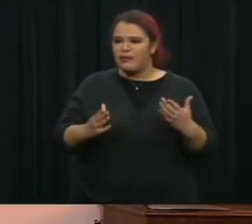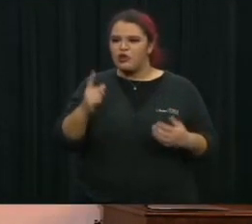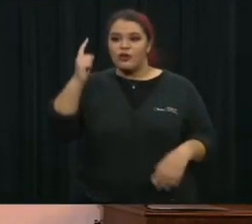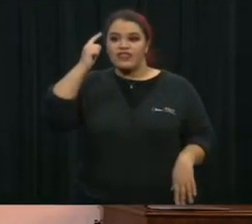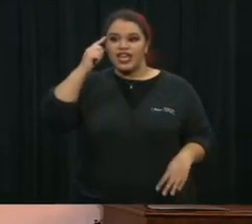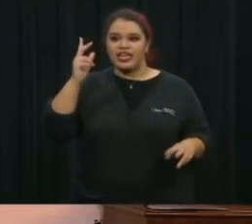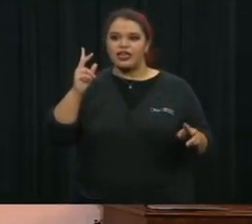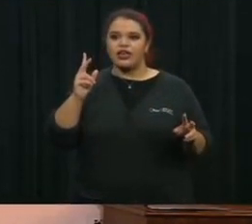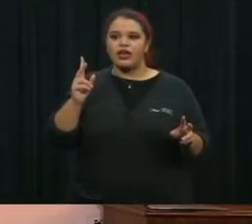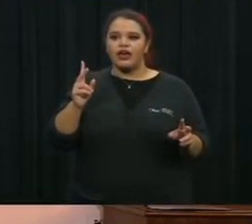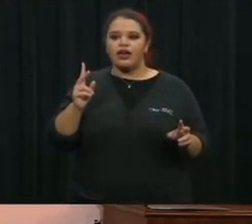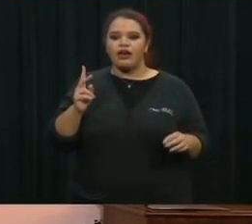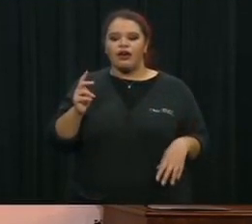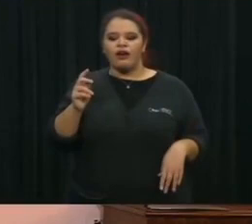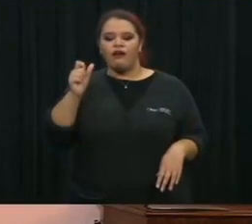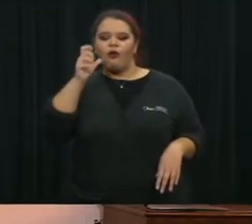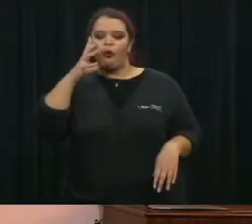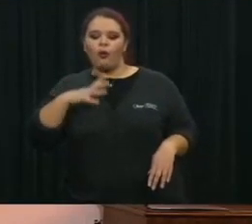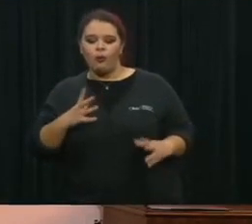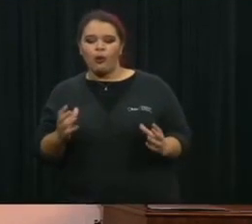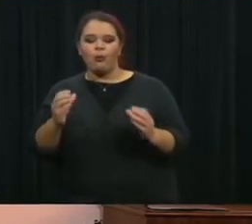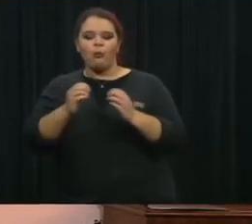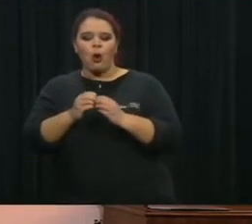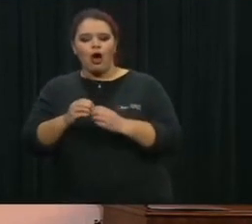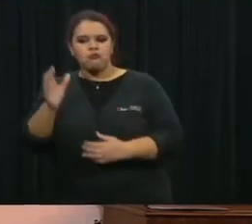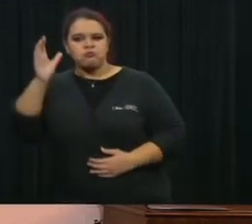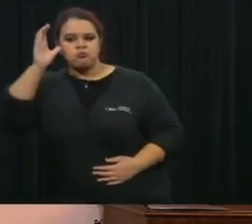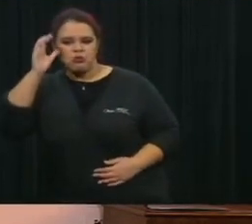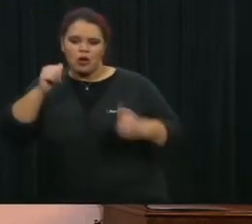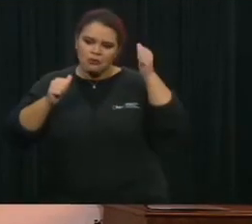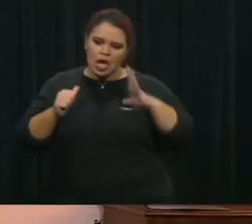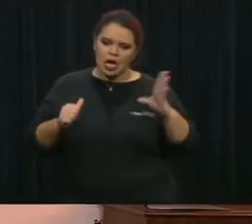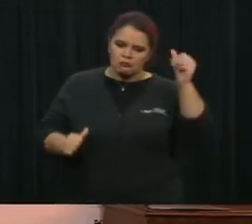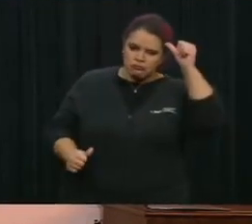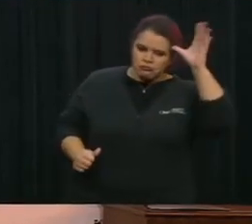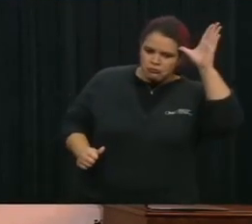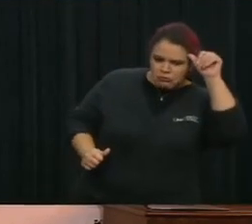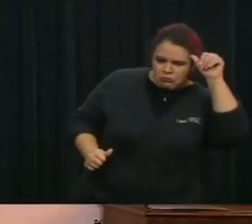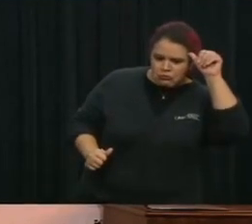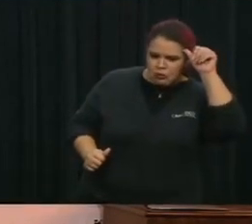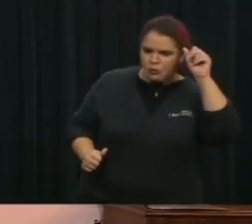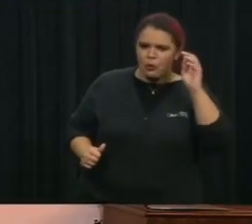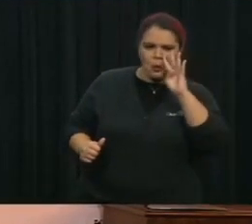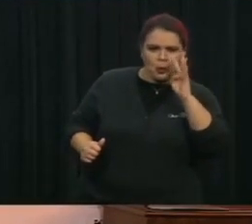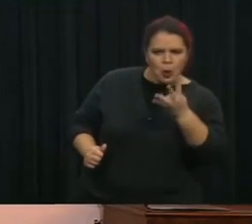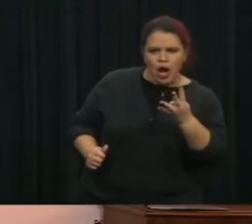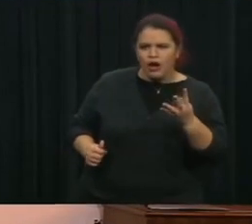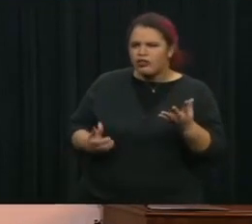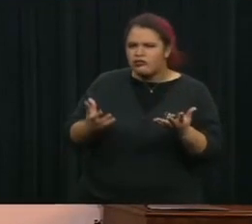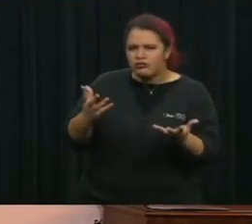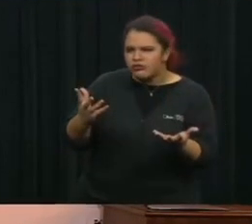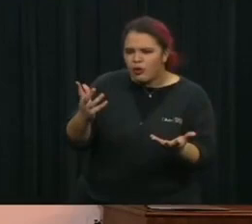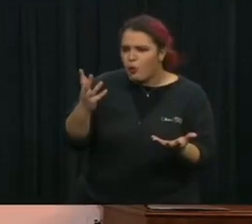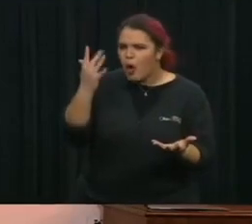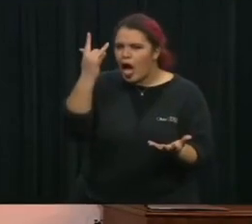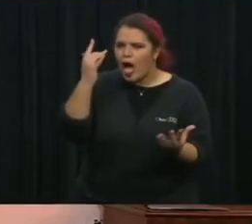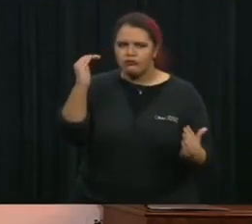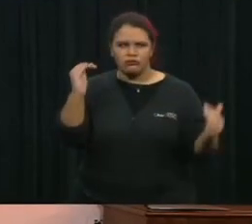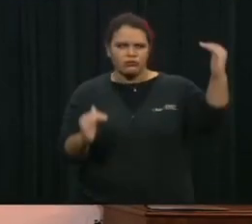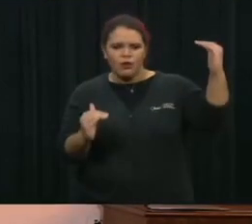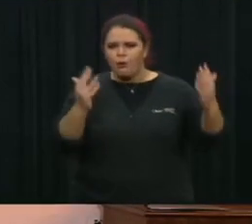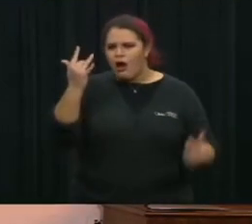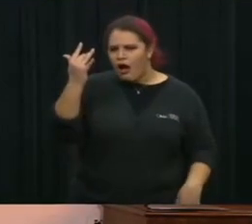your orders to stay away from large crowds by gender somehow? I've asked myself the same questions,